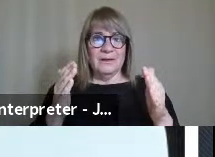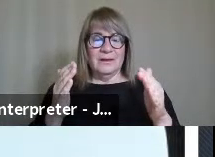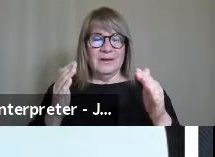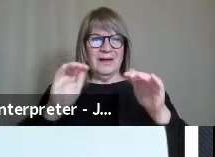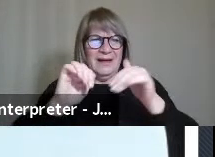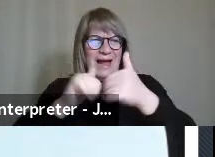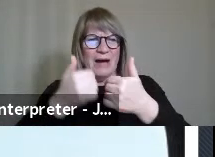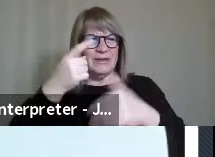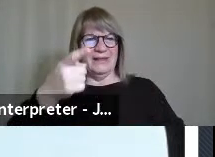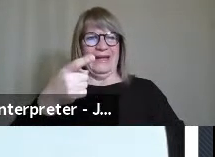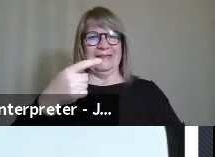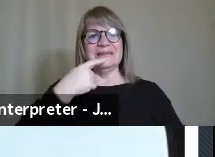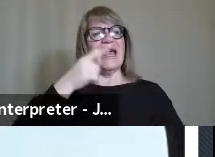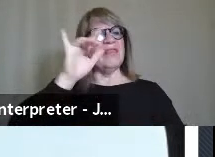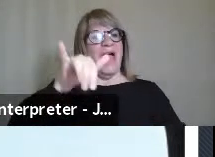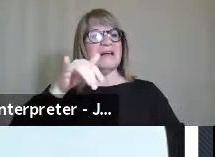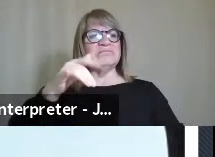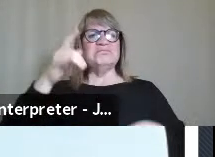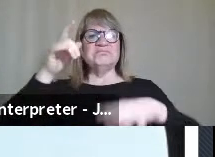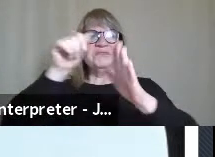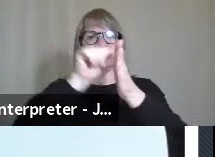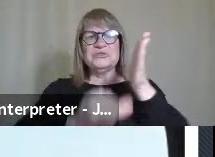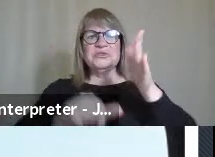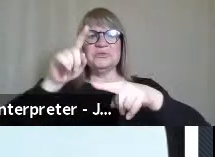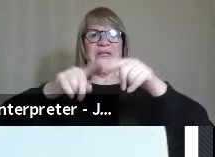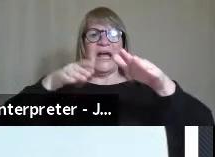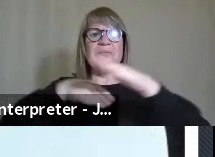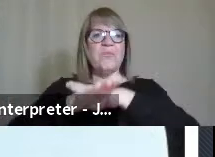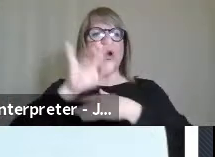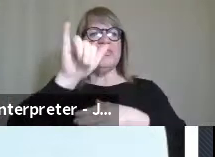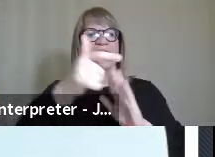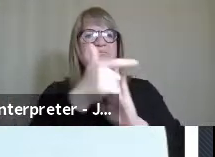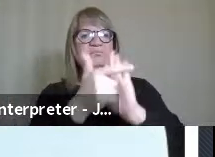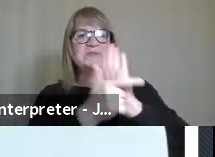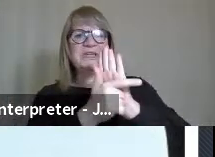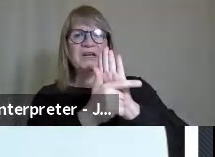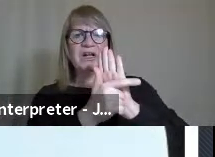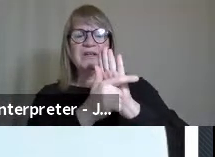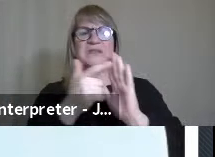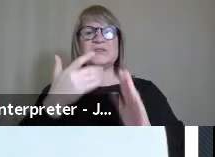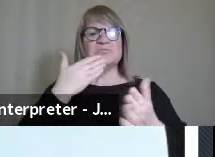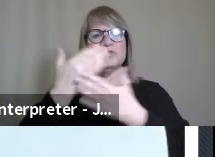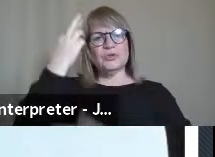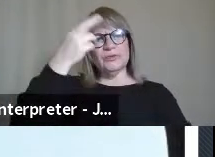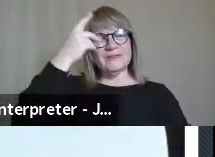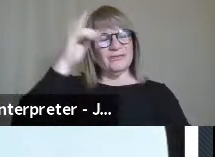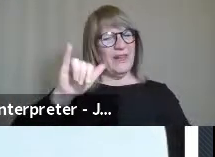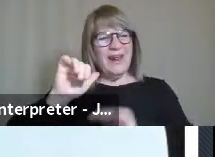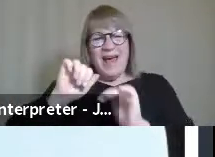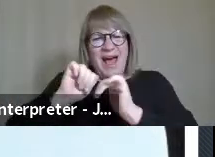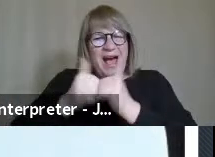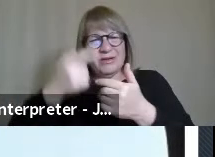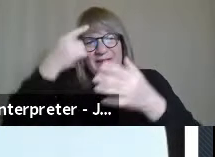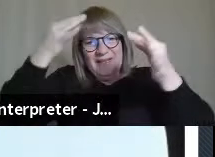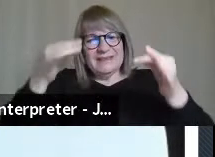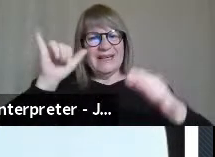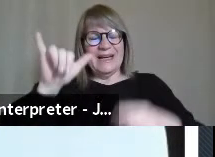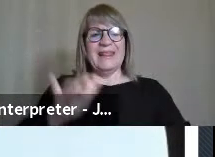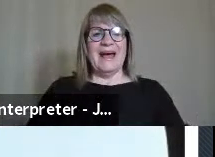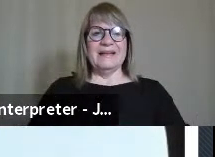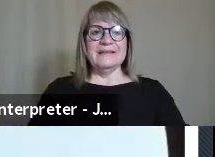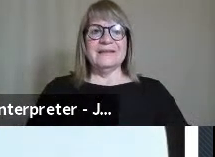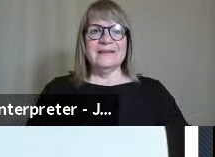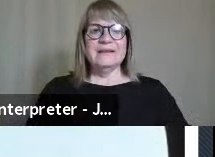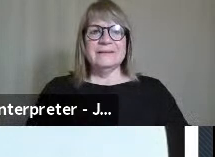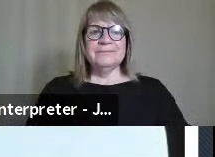sterilizations we also try to get at the experiences of individuals and the way that these systems played out